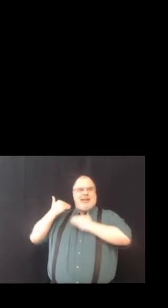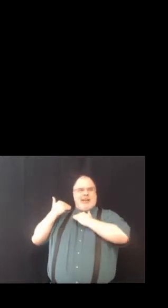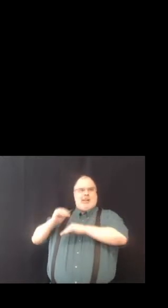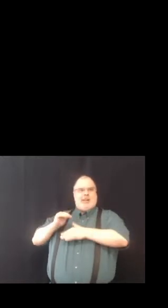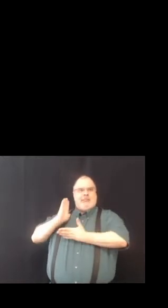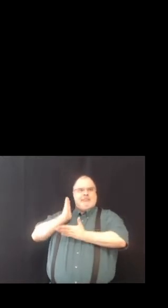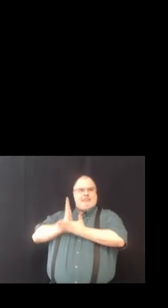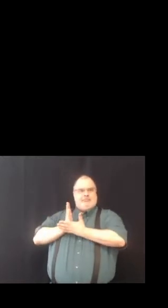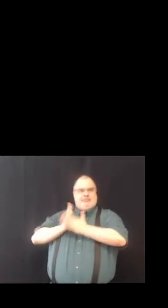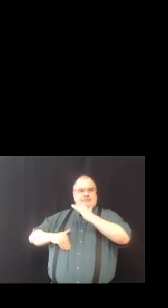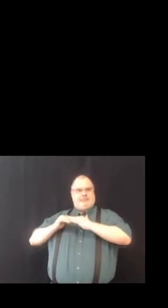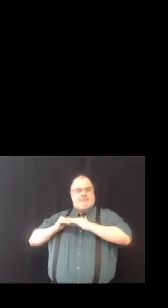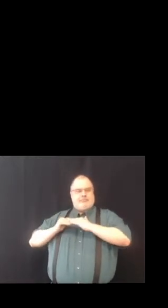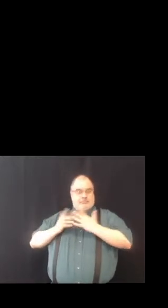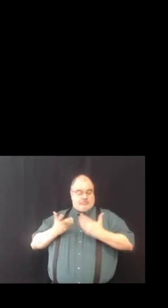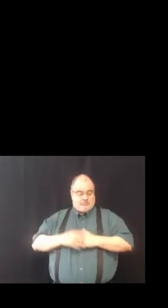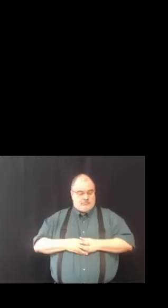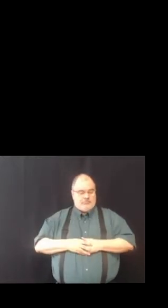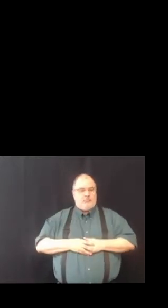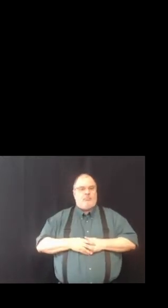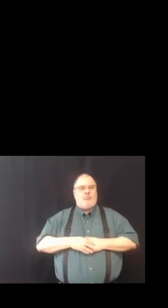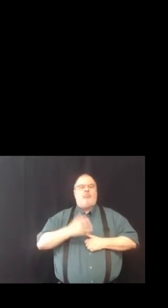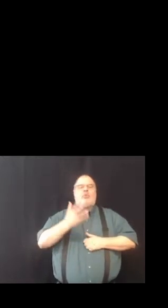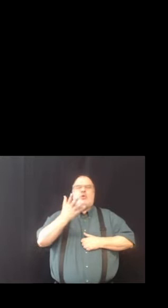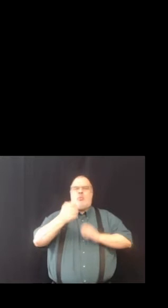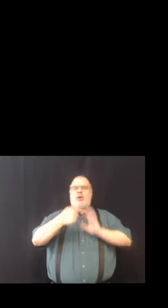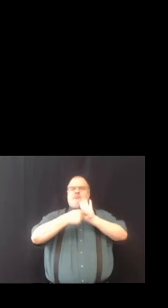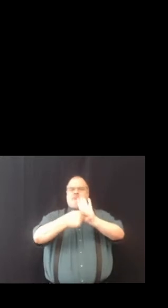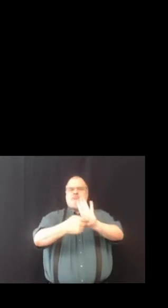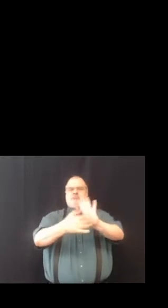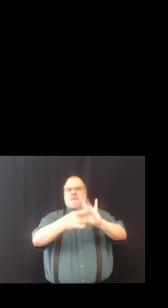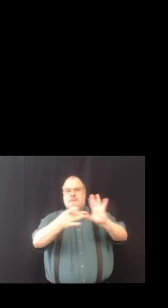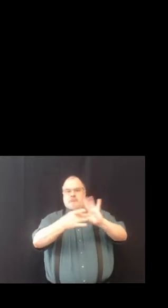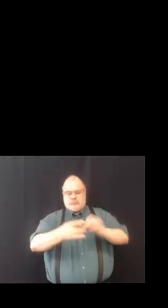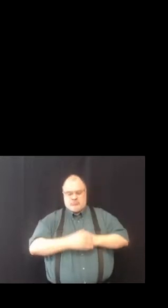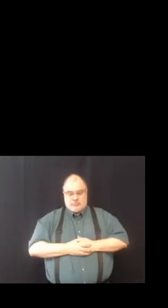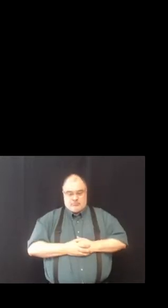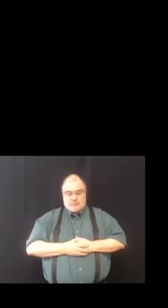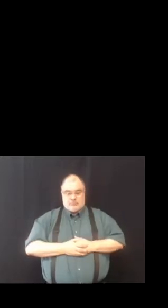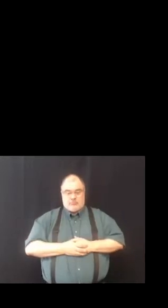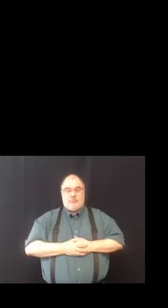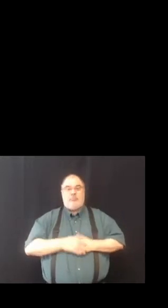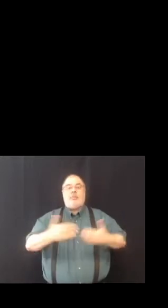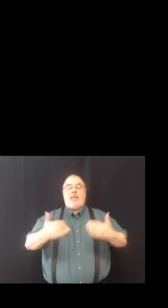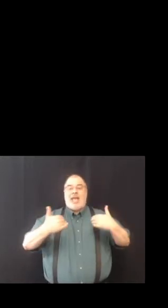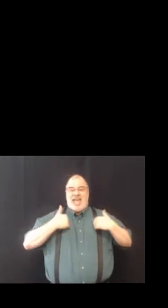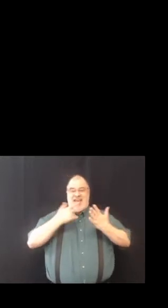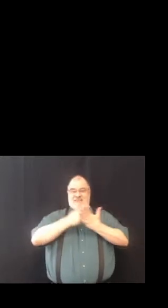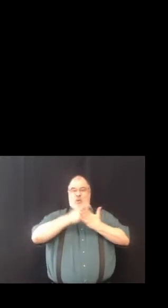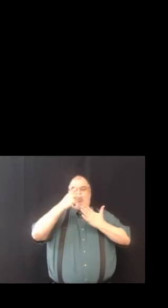were enrolled in a Medicaid waiver. So we wanted to highlight that. We do have a program information on our